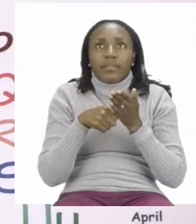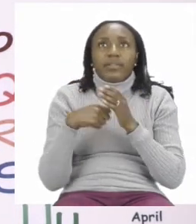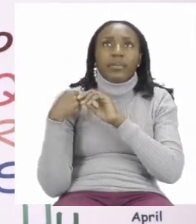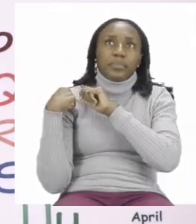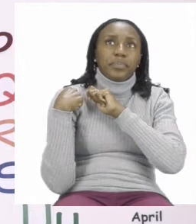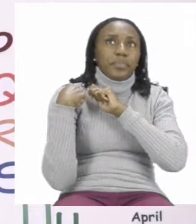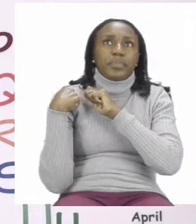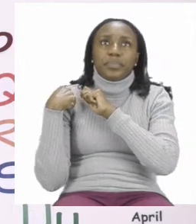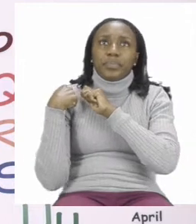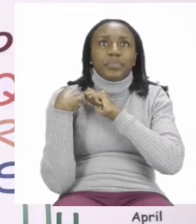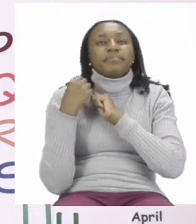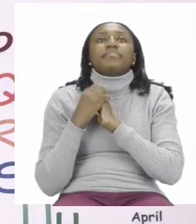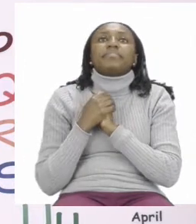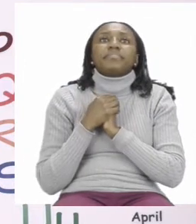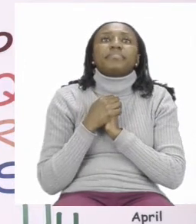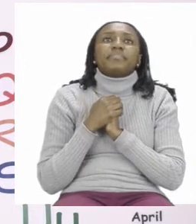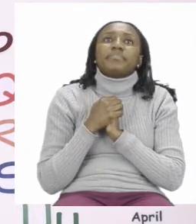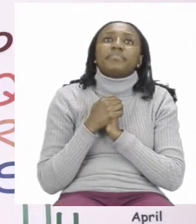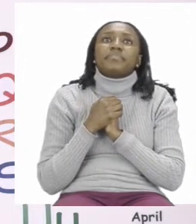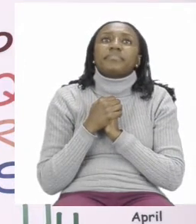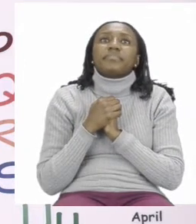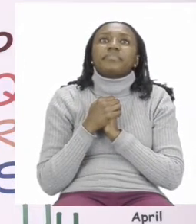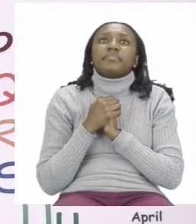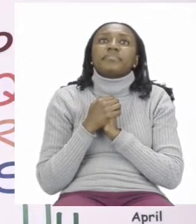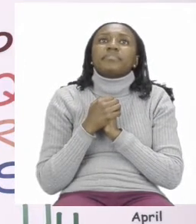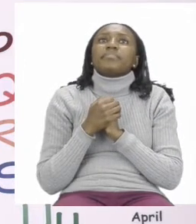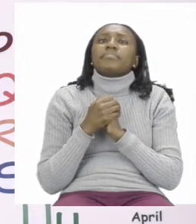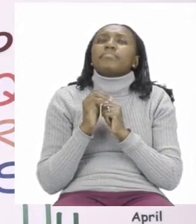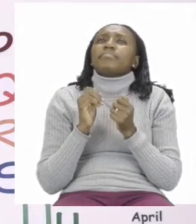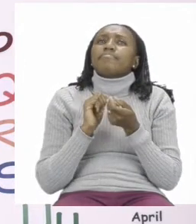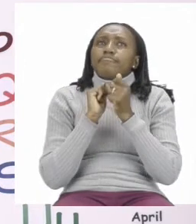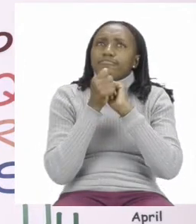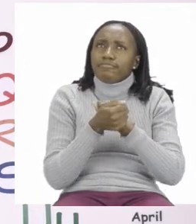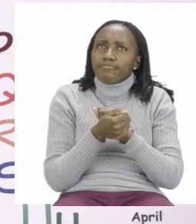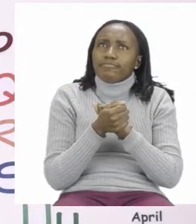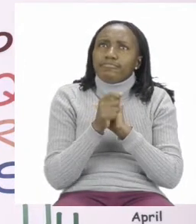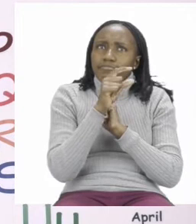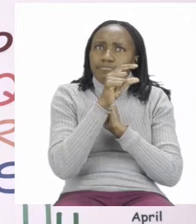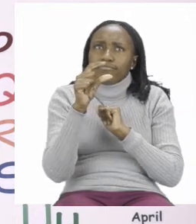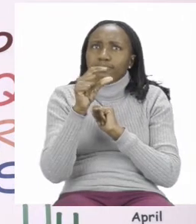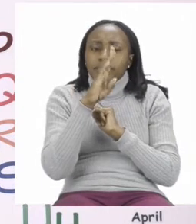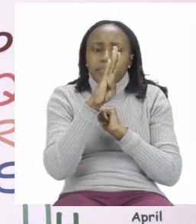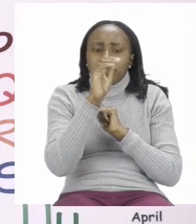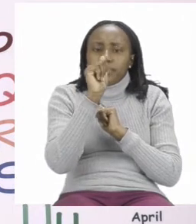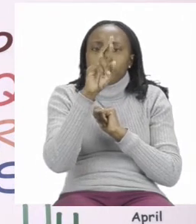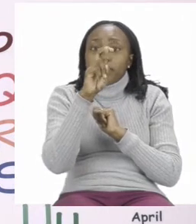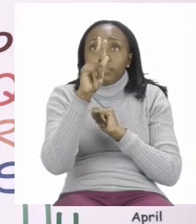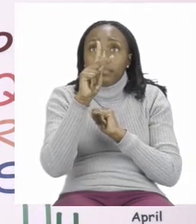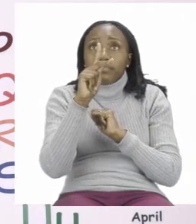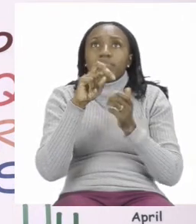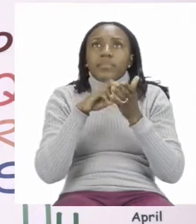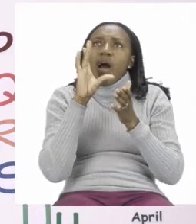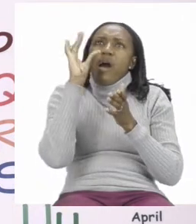mailman. Now, the word we have to change in brackets is the word bark. So, all